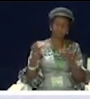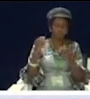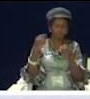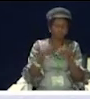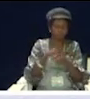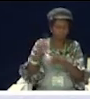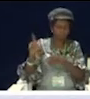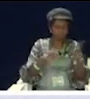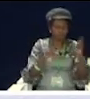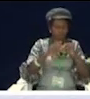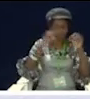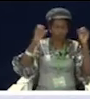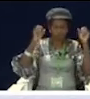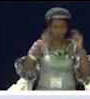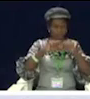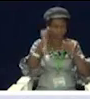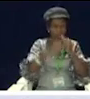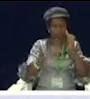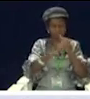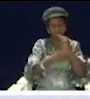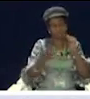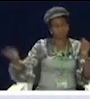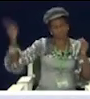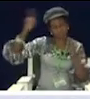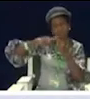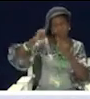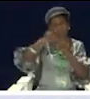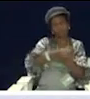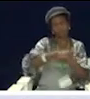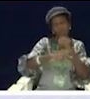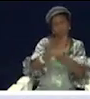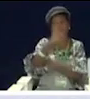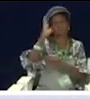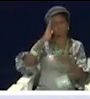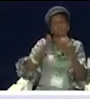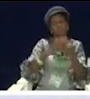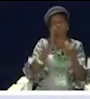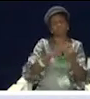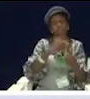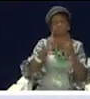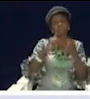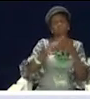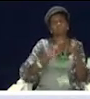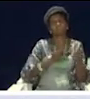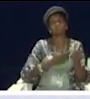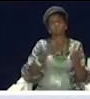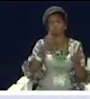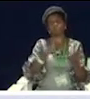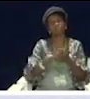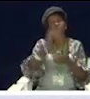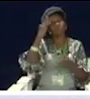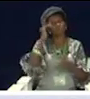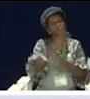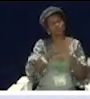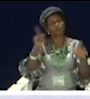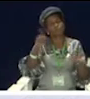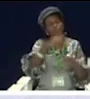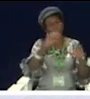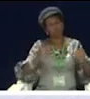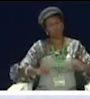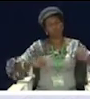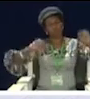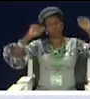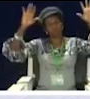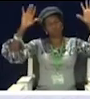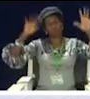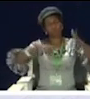done everything, until one day God will simply minister to us and say, why don't you submit this problem to